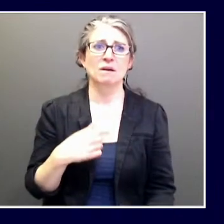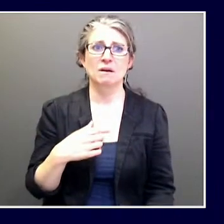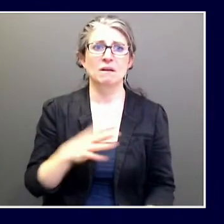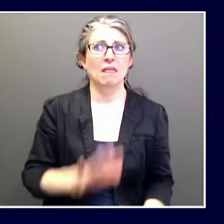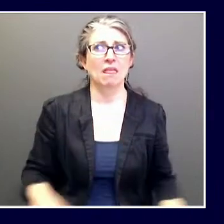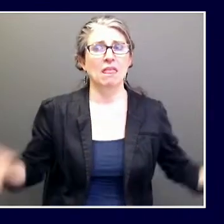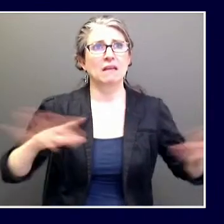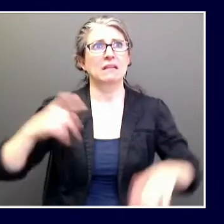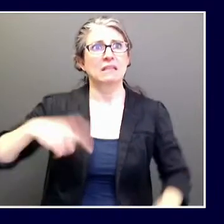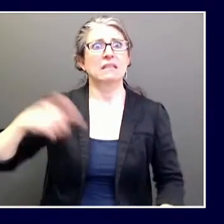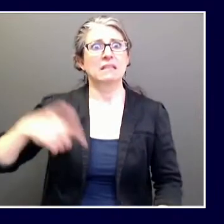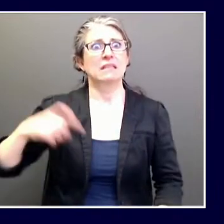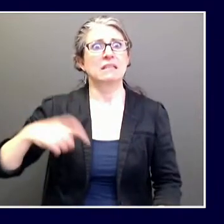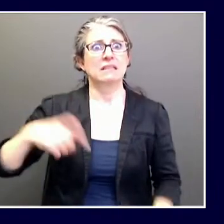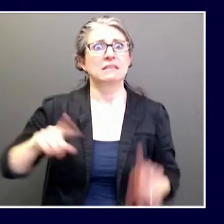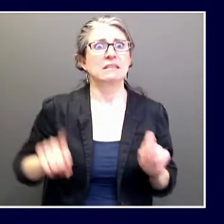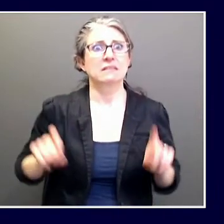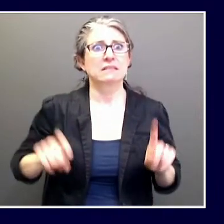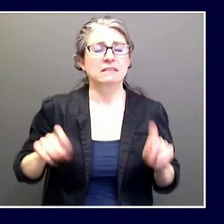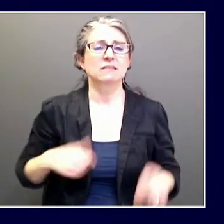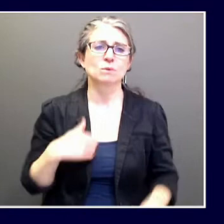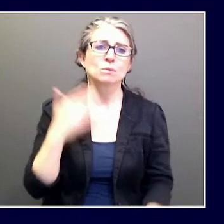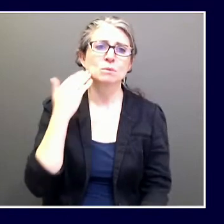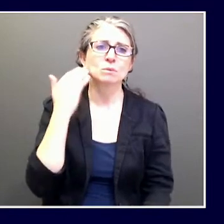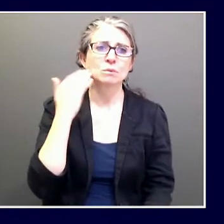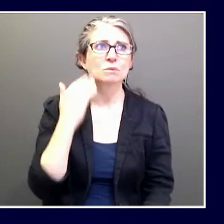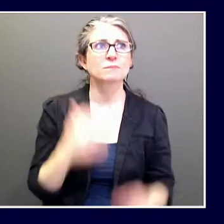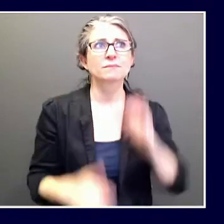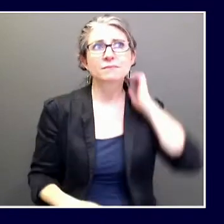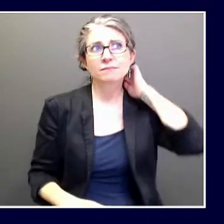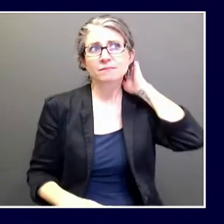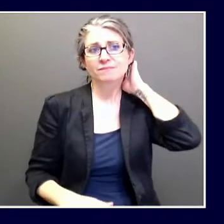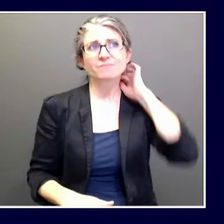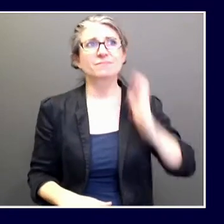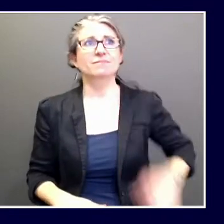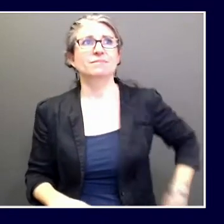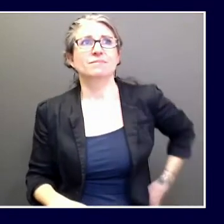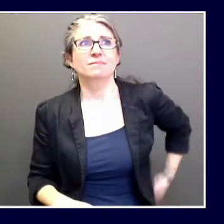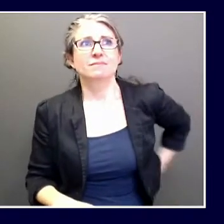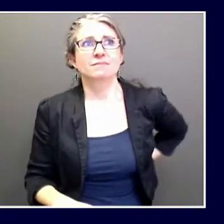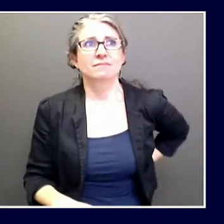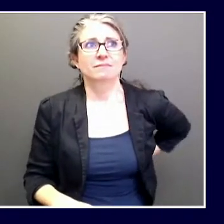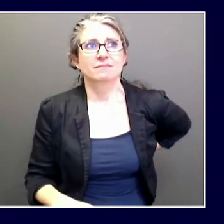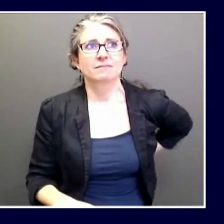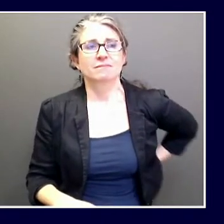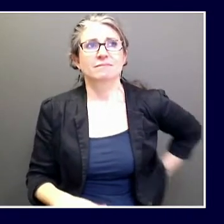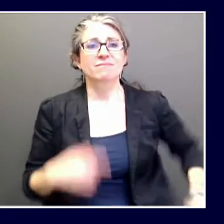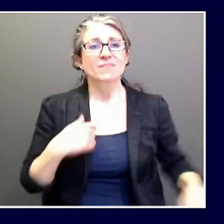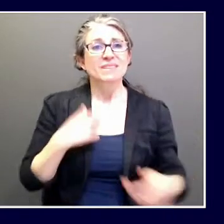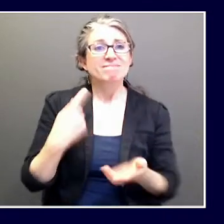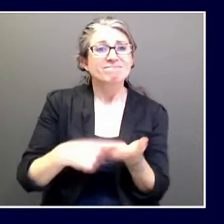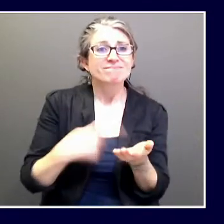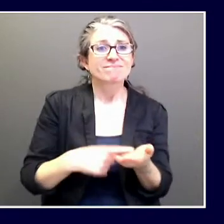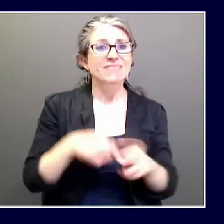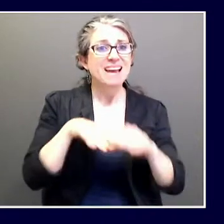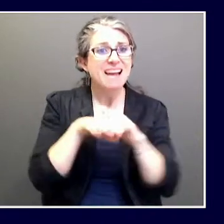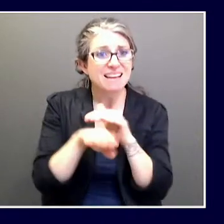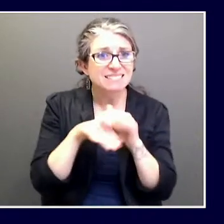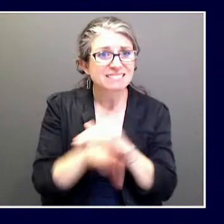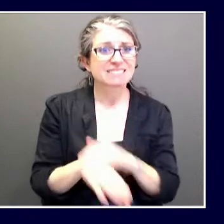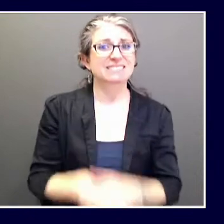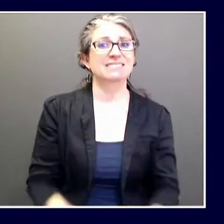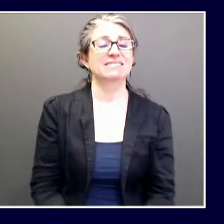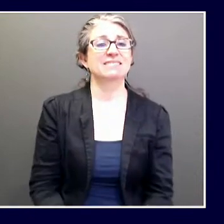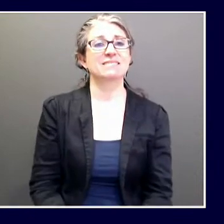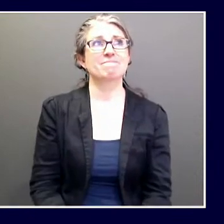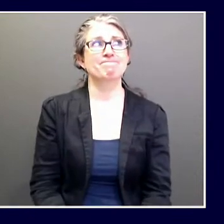of access, you're right, and we concur that access has been a challenge. We've done a couple of things lately that the commissioner and